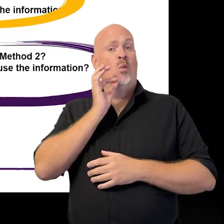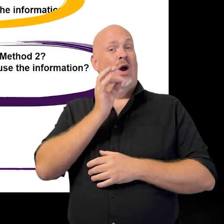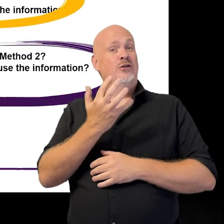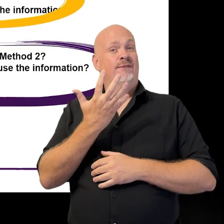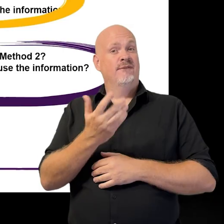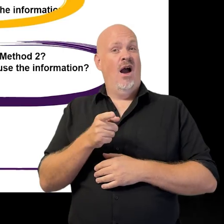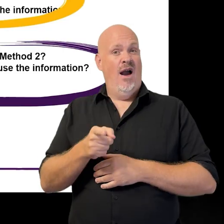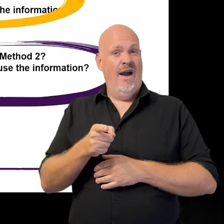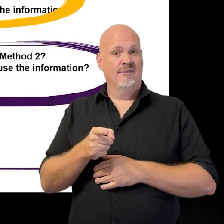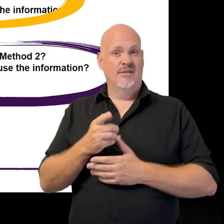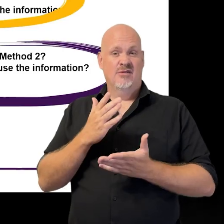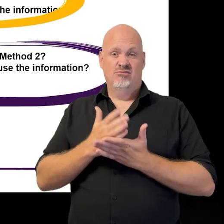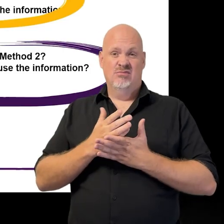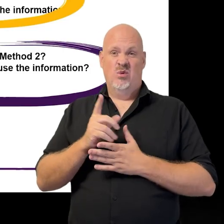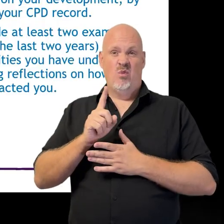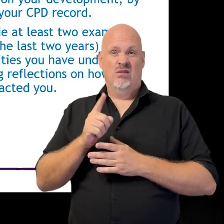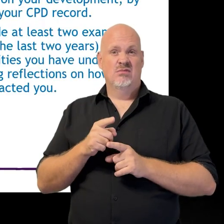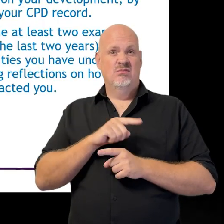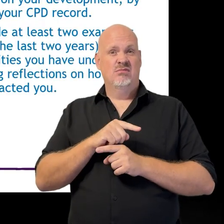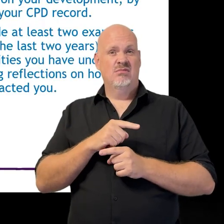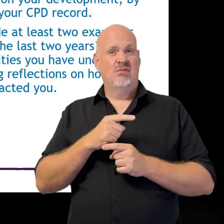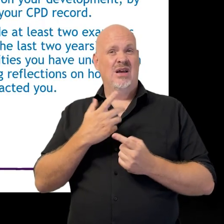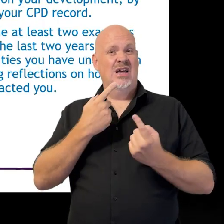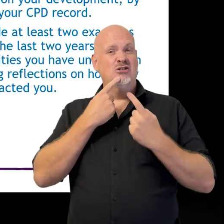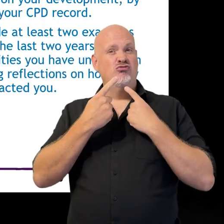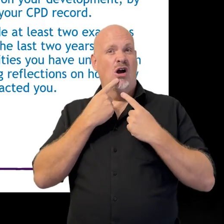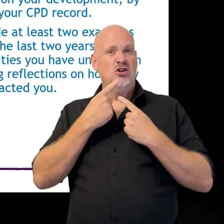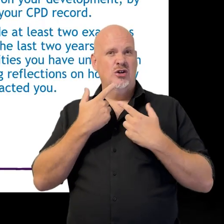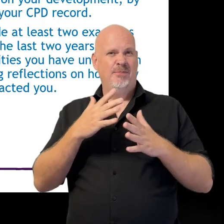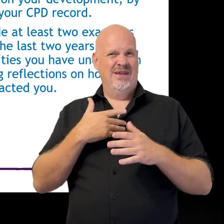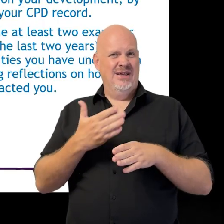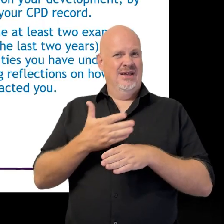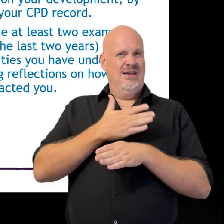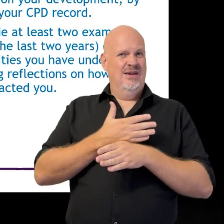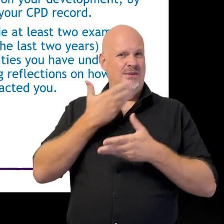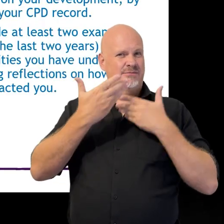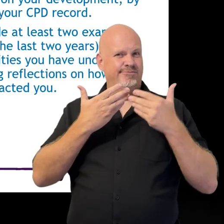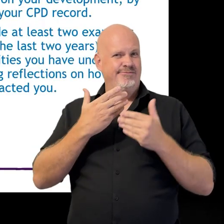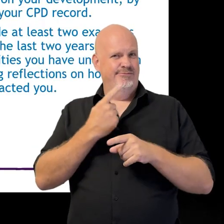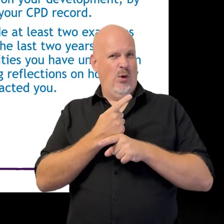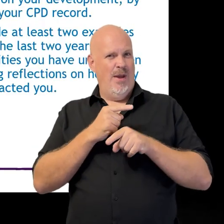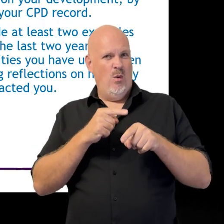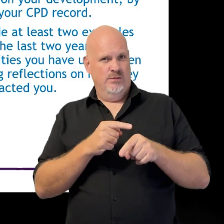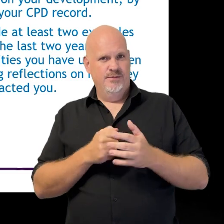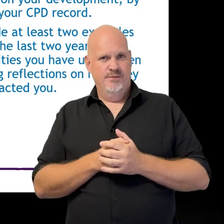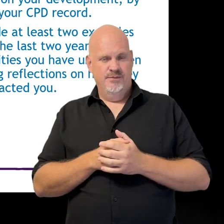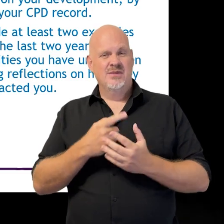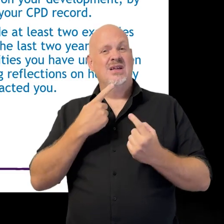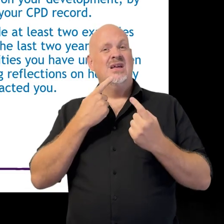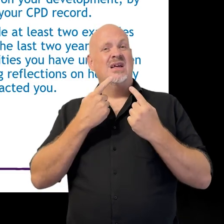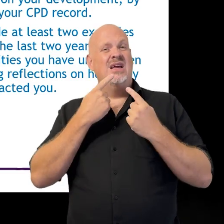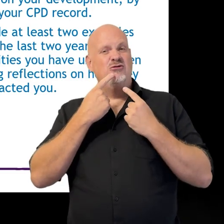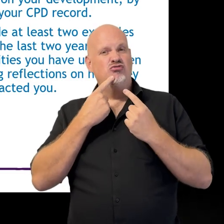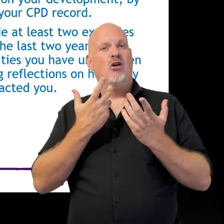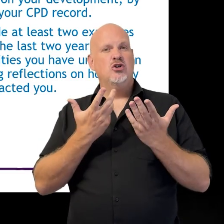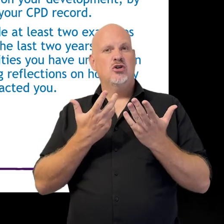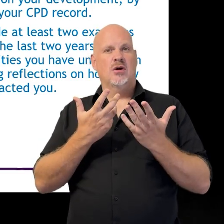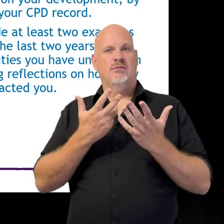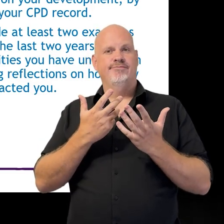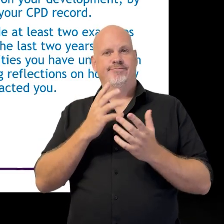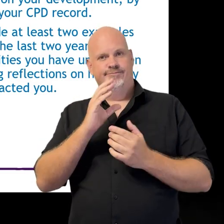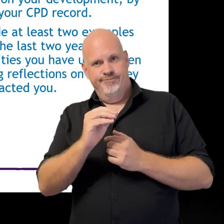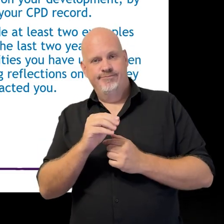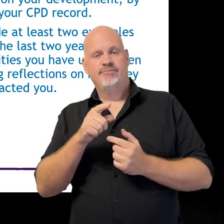Question 5 is actually the instruction we mentioned at the beginning. It's an instruction to provide your CPD